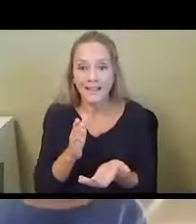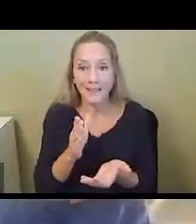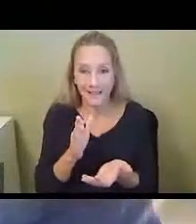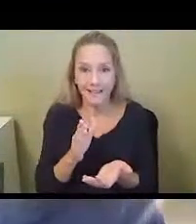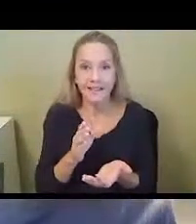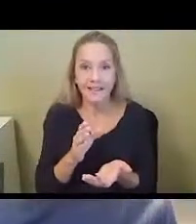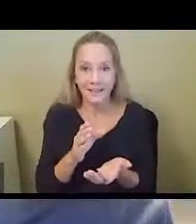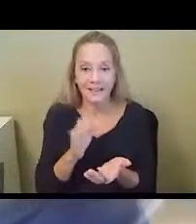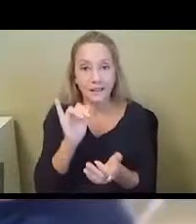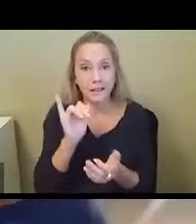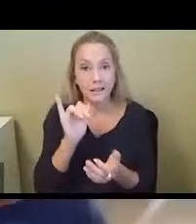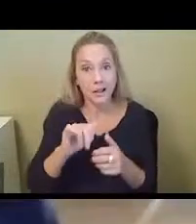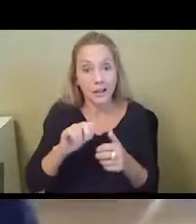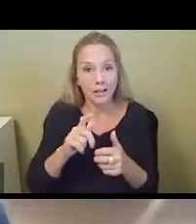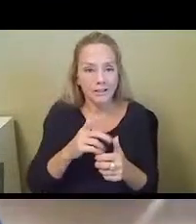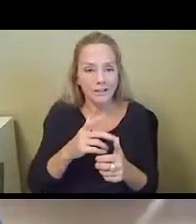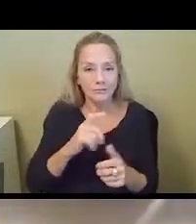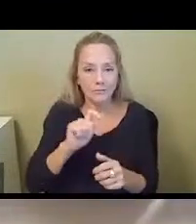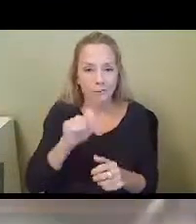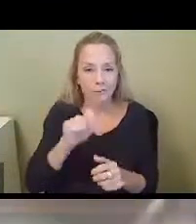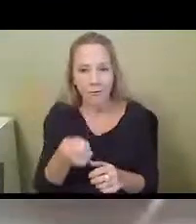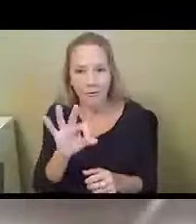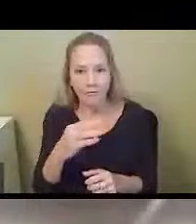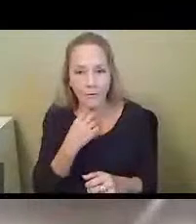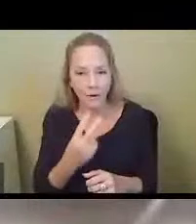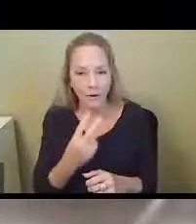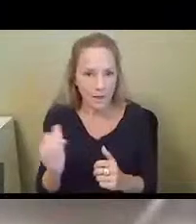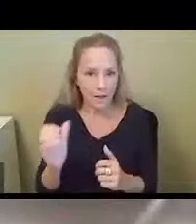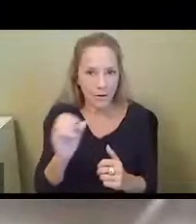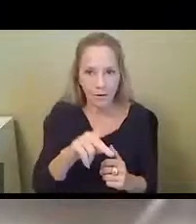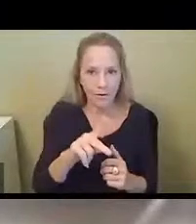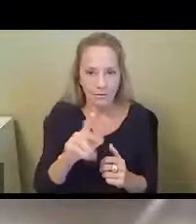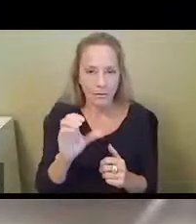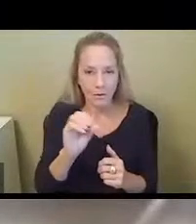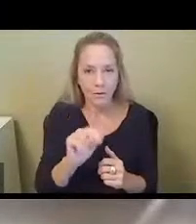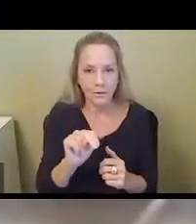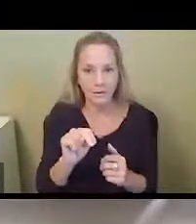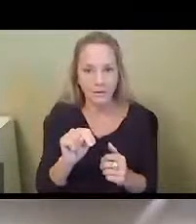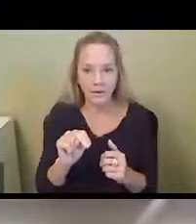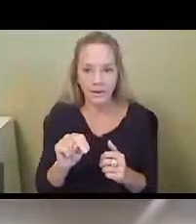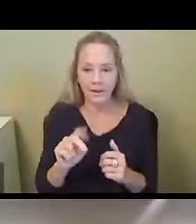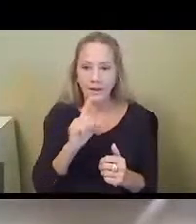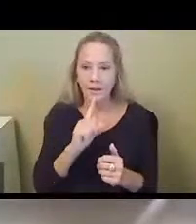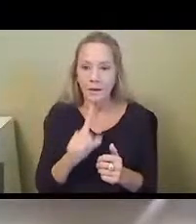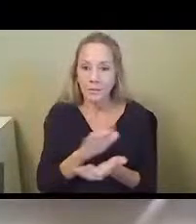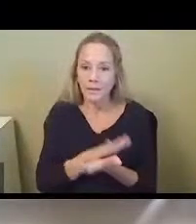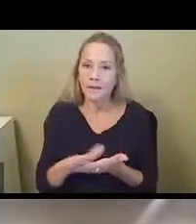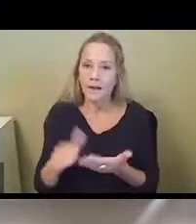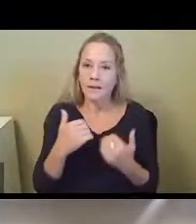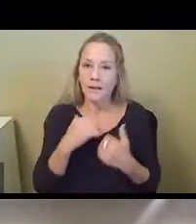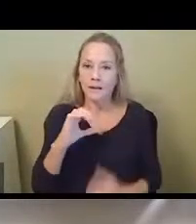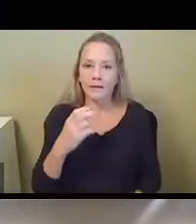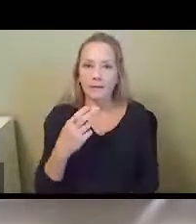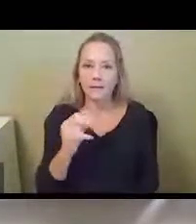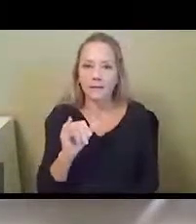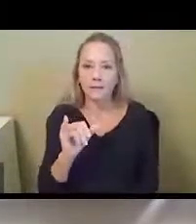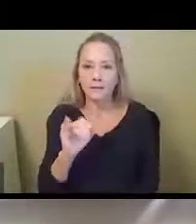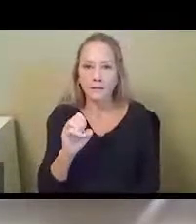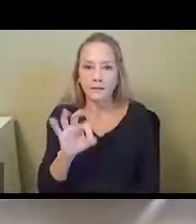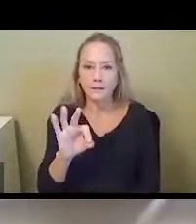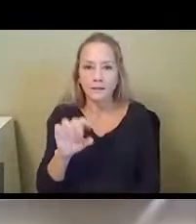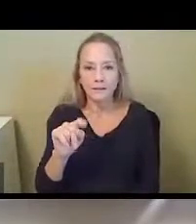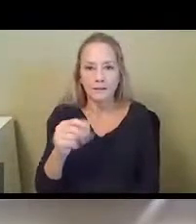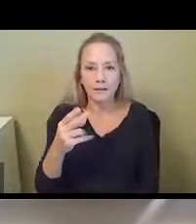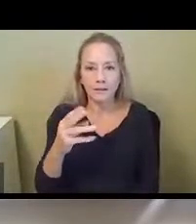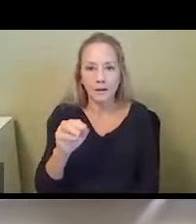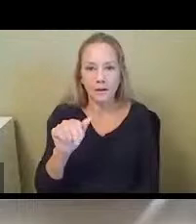And that problem has been corrected. And gosh, it'd be really nice to have Chief Thomas here to give us